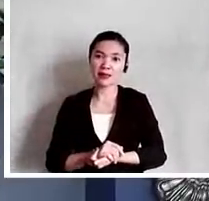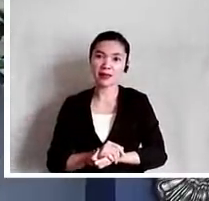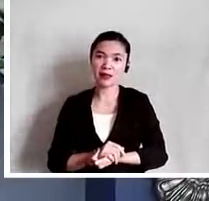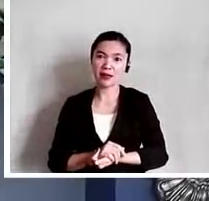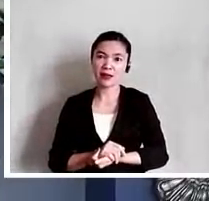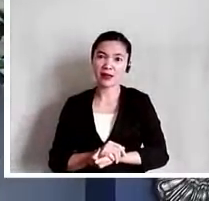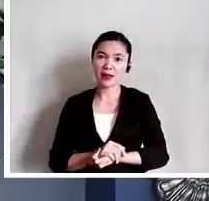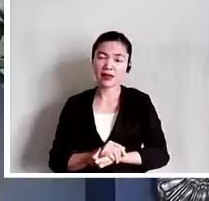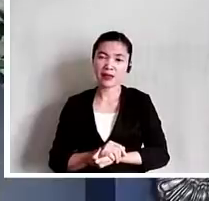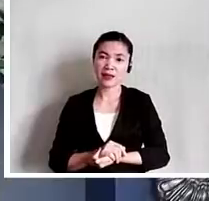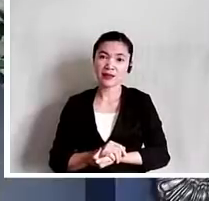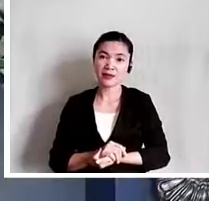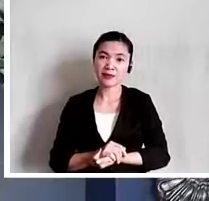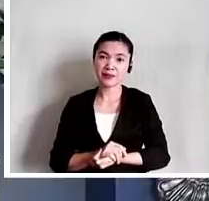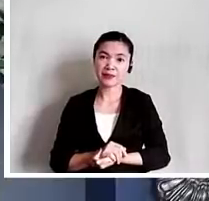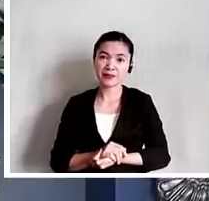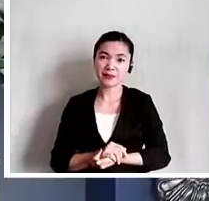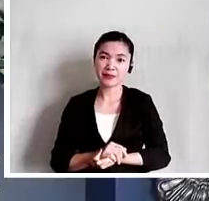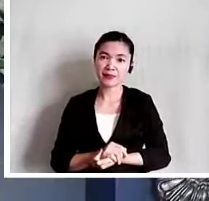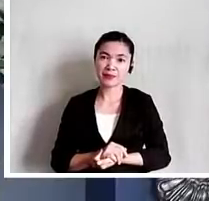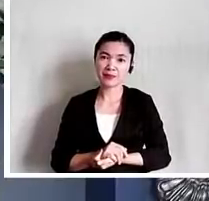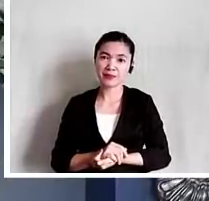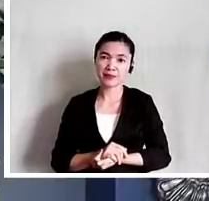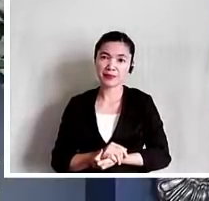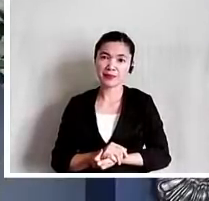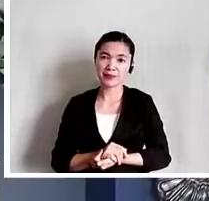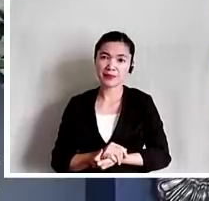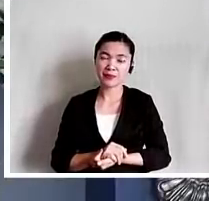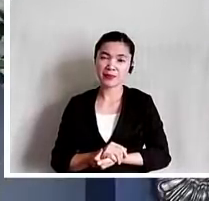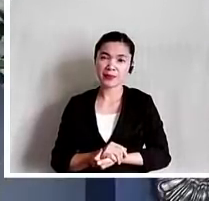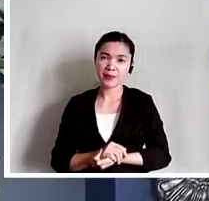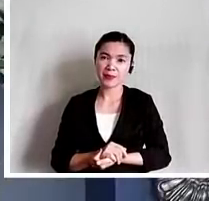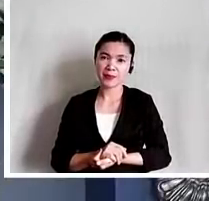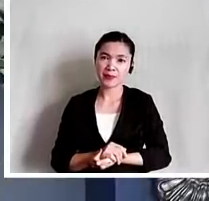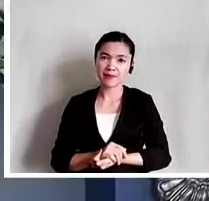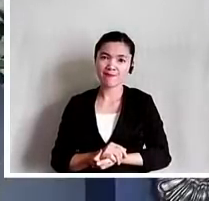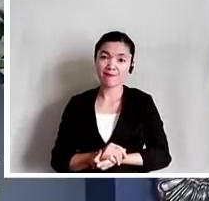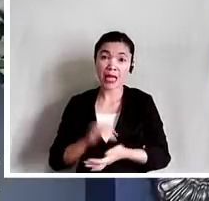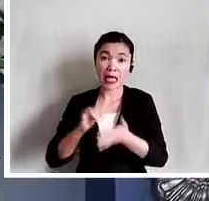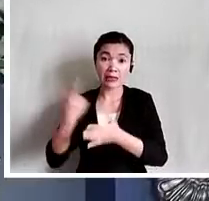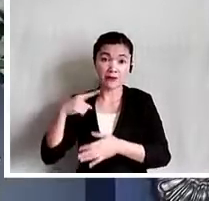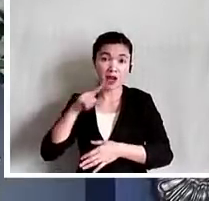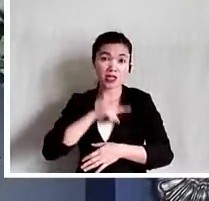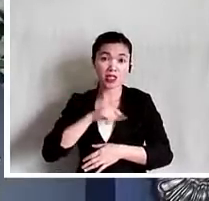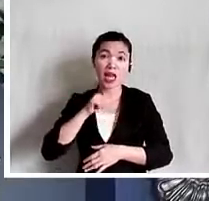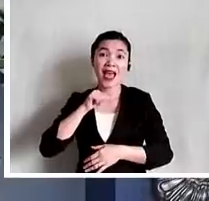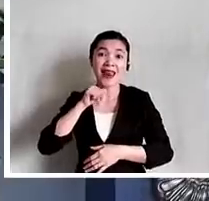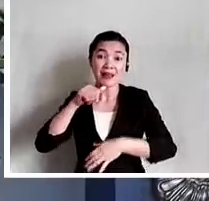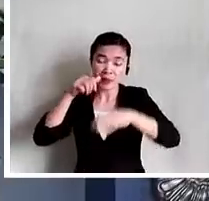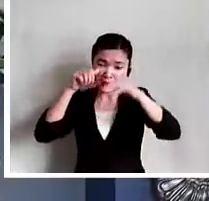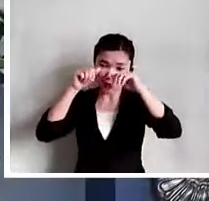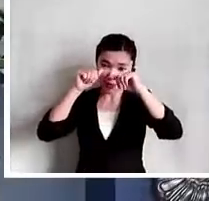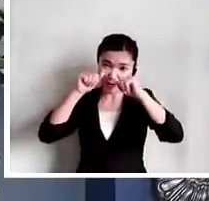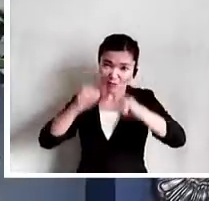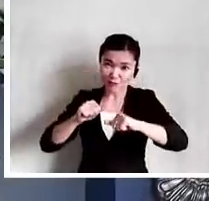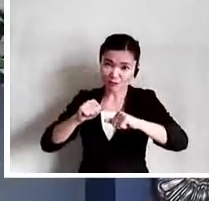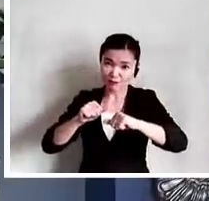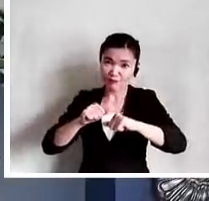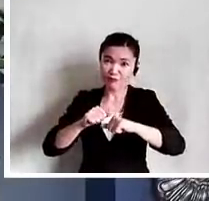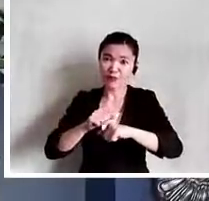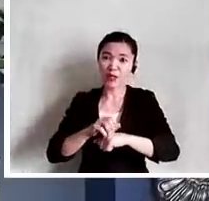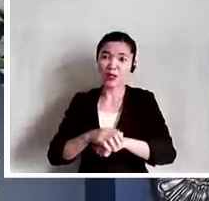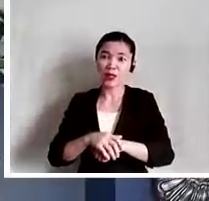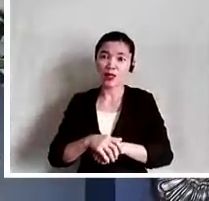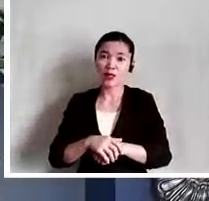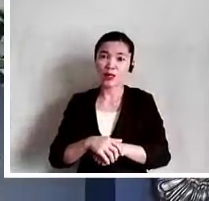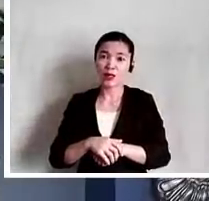today may not appear to be morally viable or tolerable. So you must